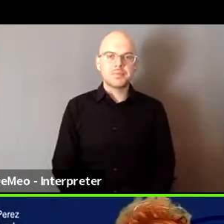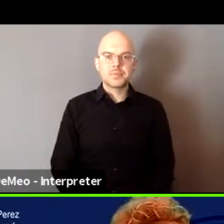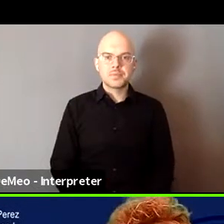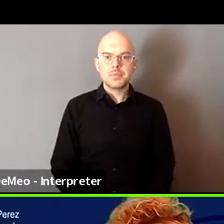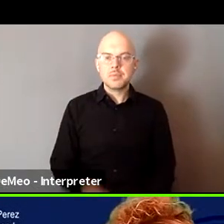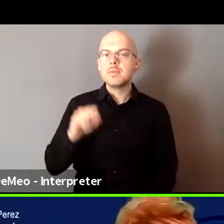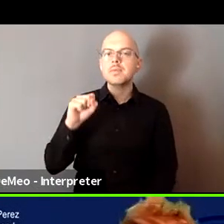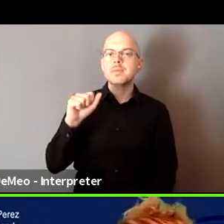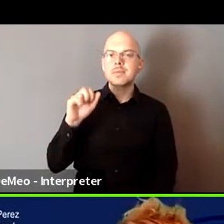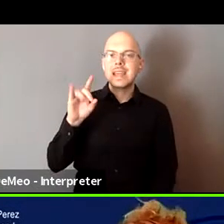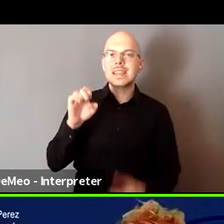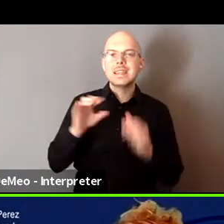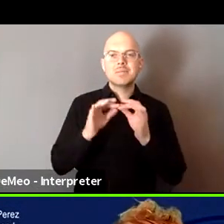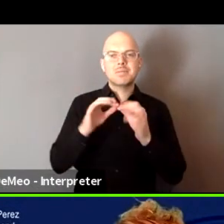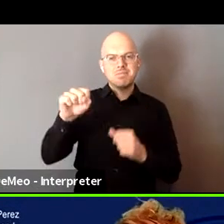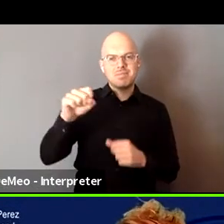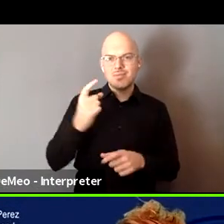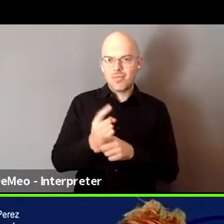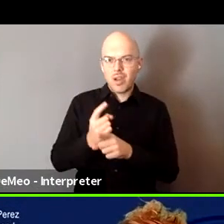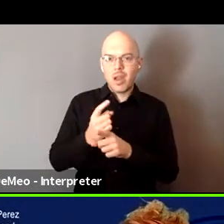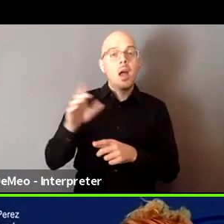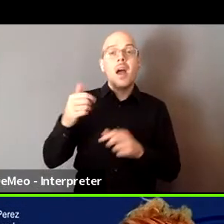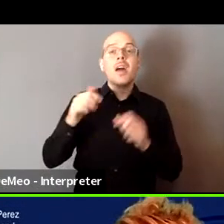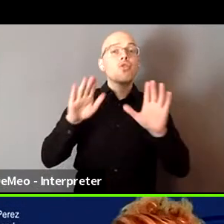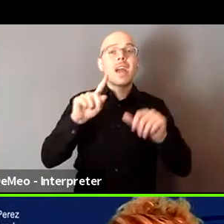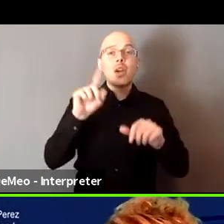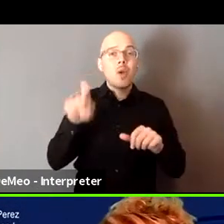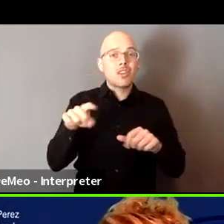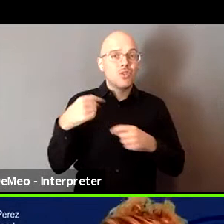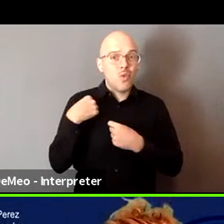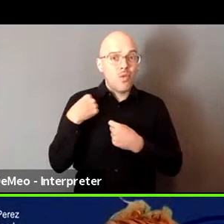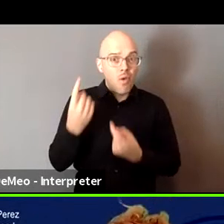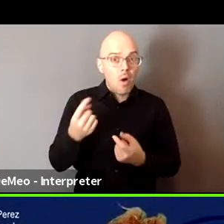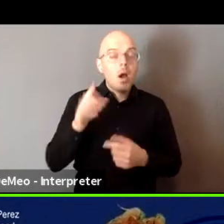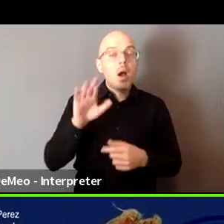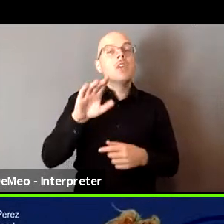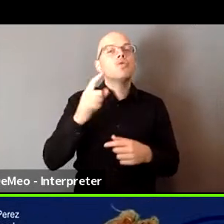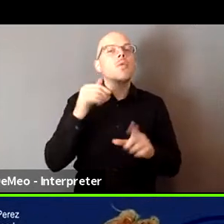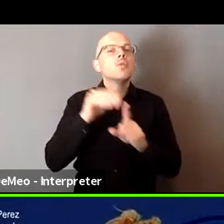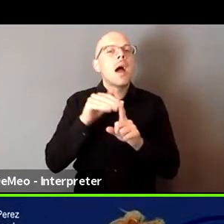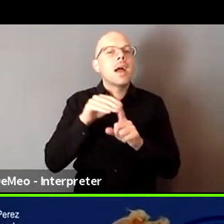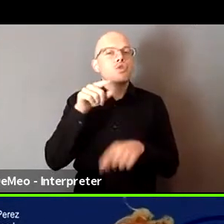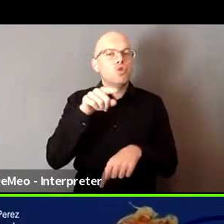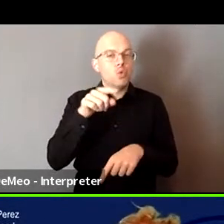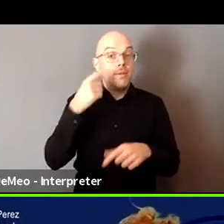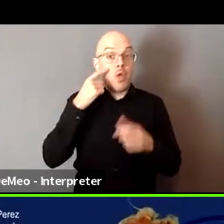and team, great question. Just keep in mind for the